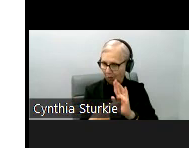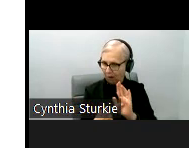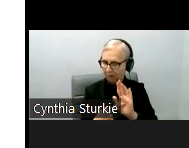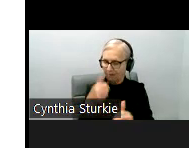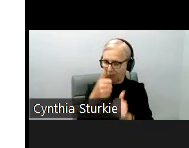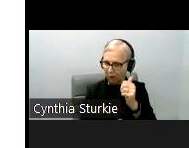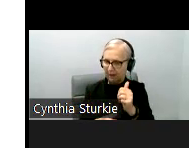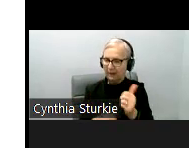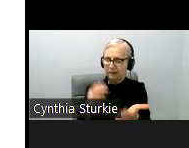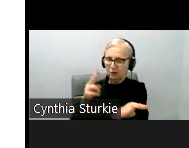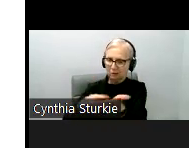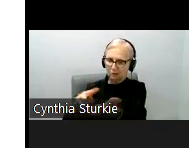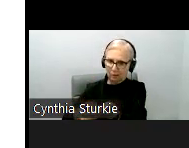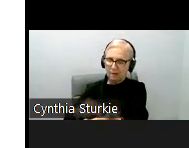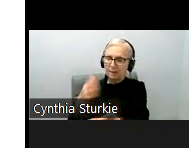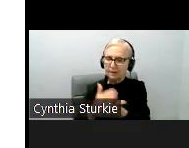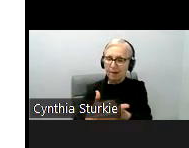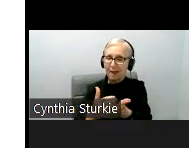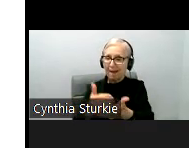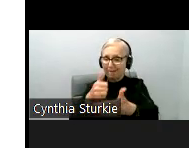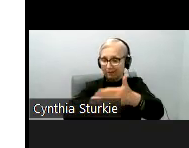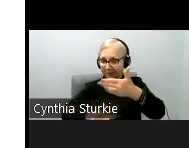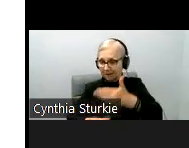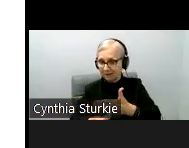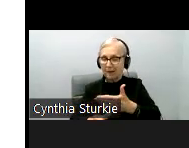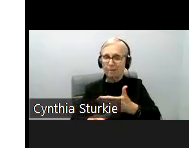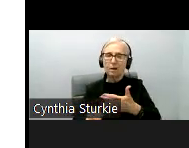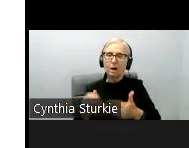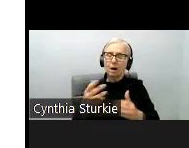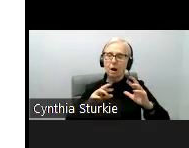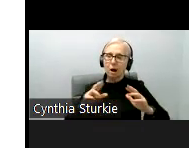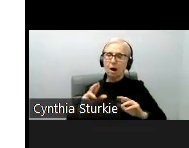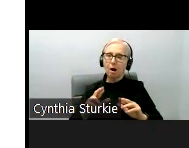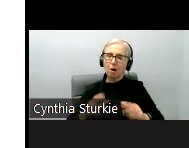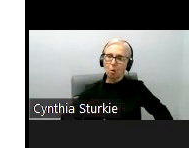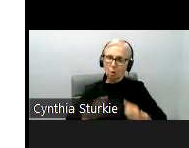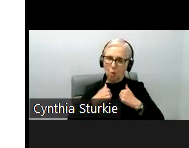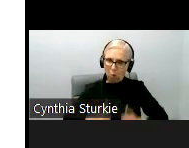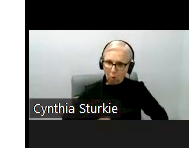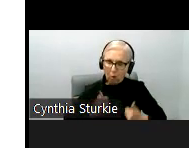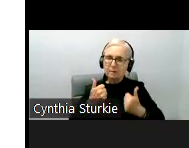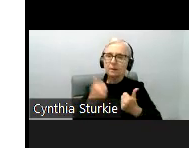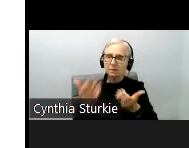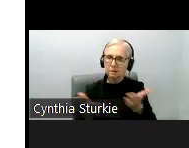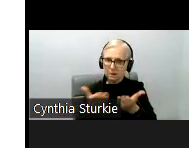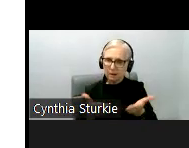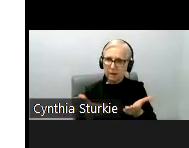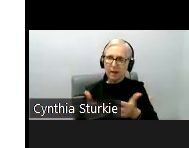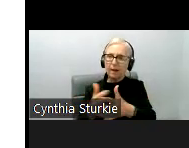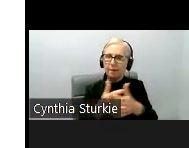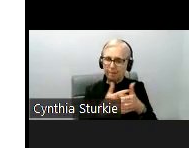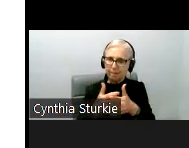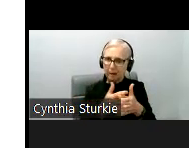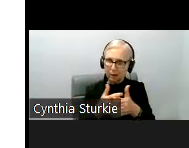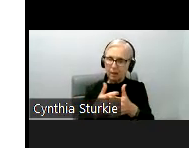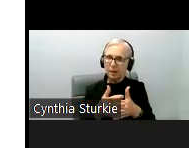contain sub-endorsements. For example, our residential services chapter includes various American Society of